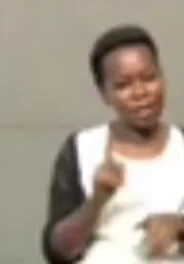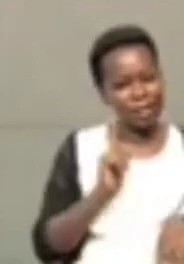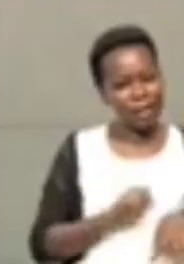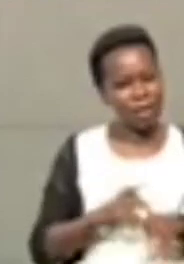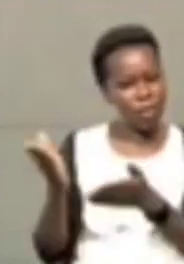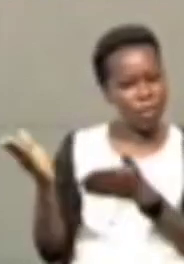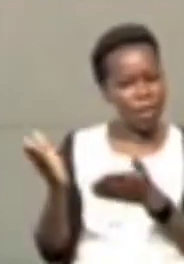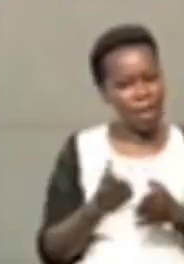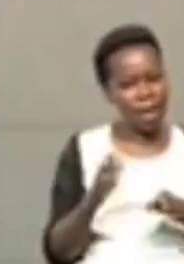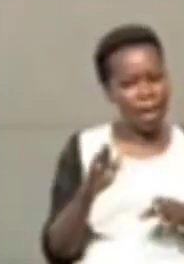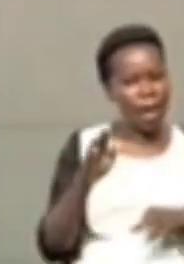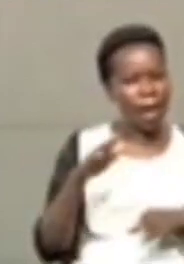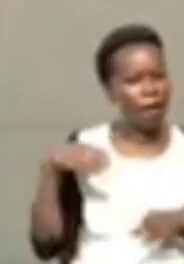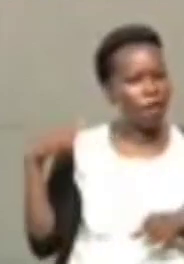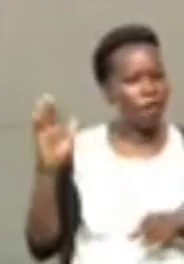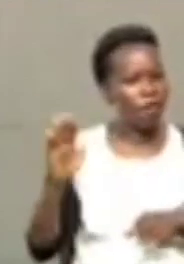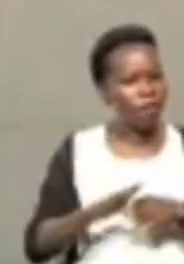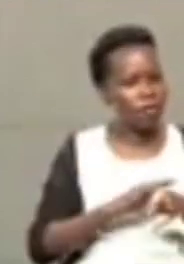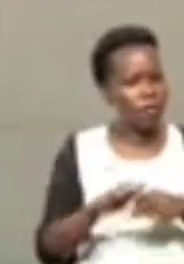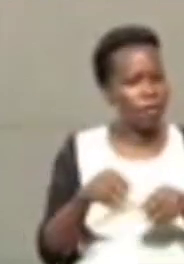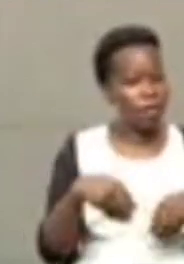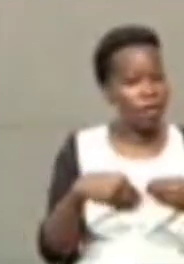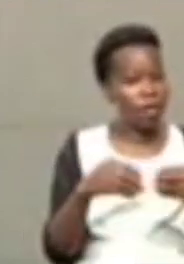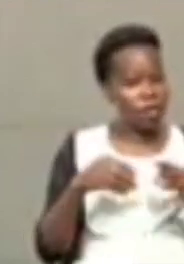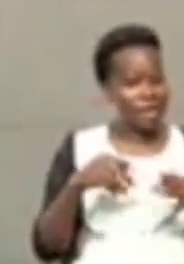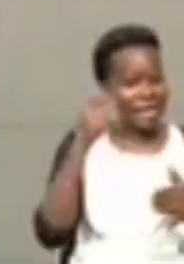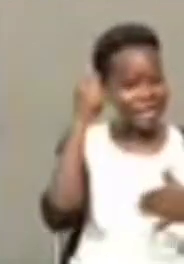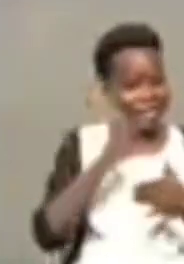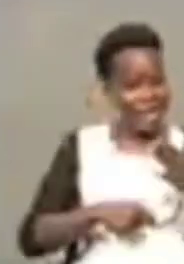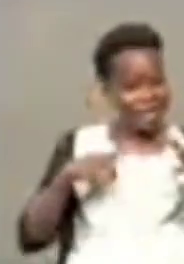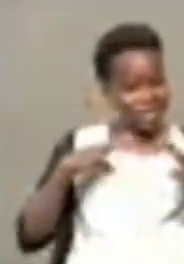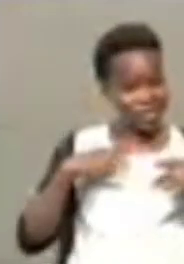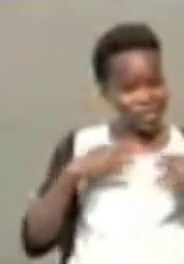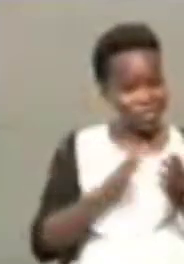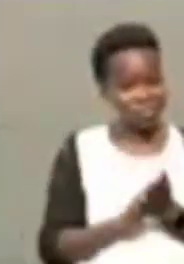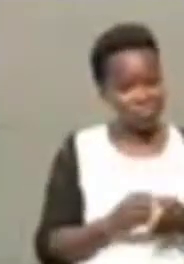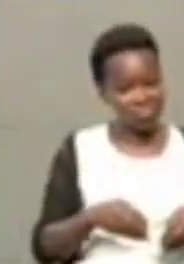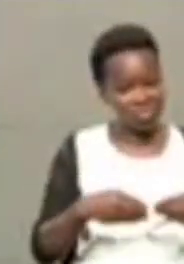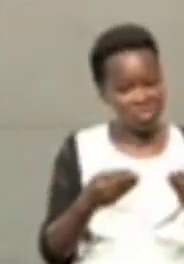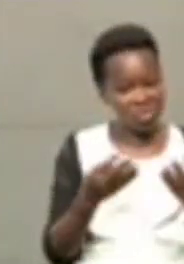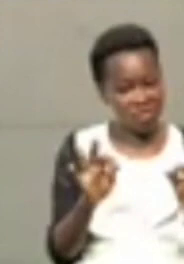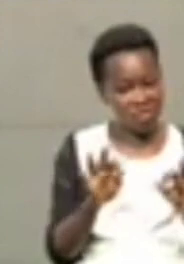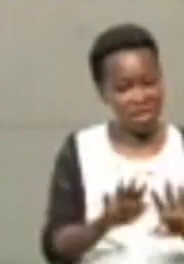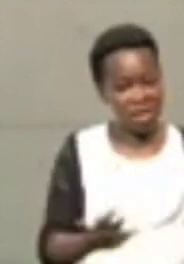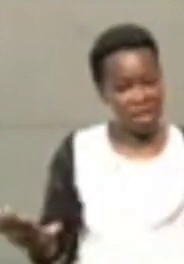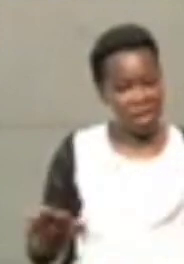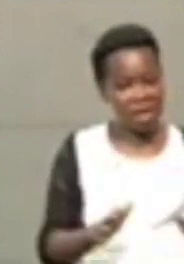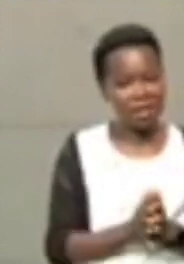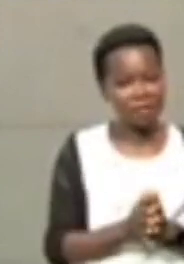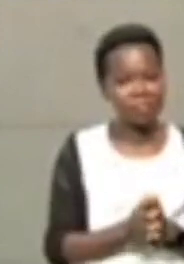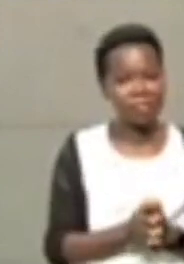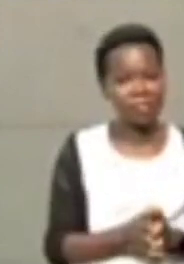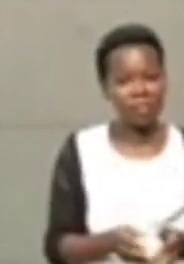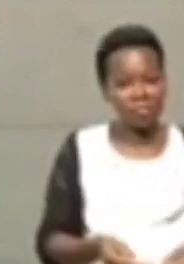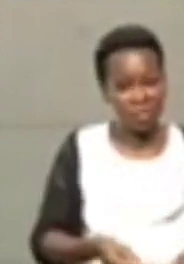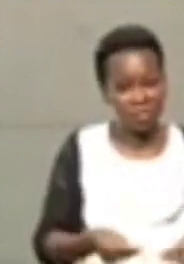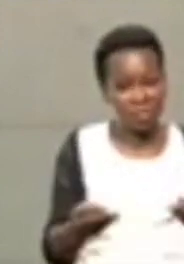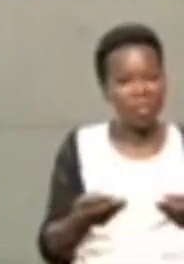them, we are granting them tax holidays. We give them free land. Of late, we are even guaranteeing them